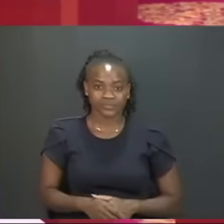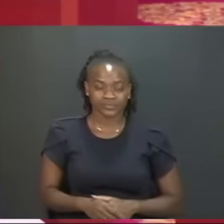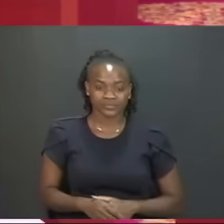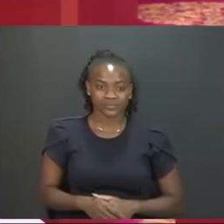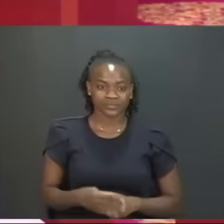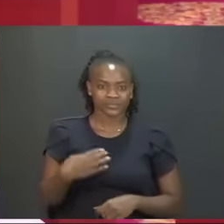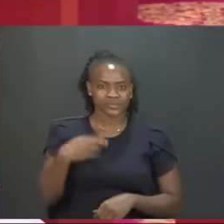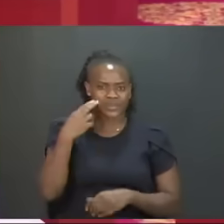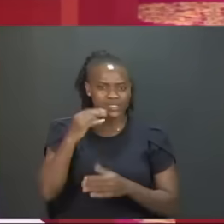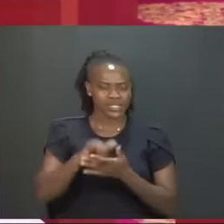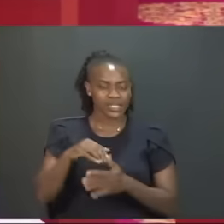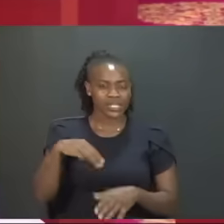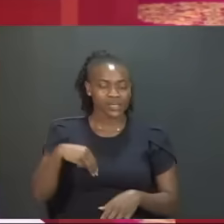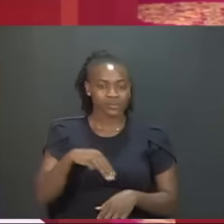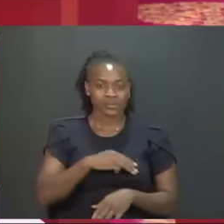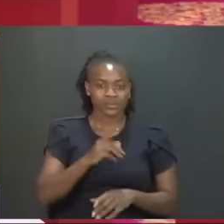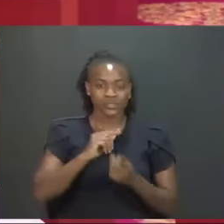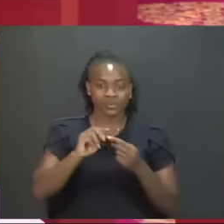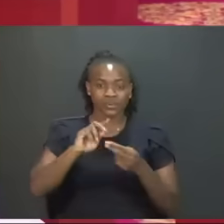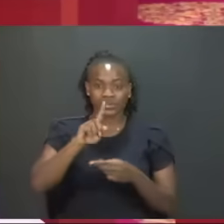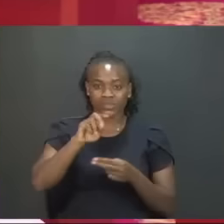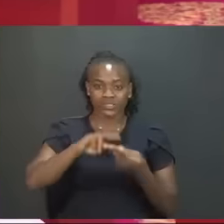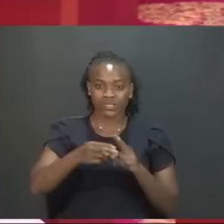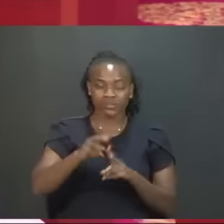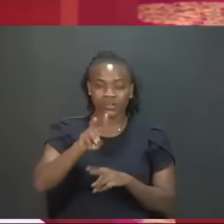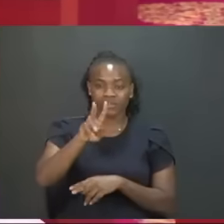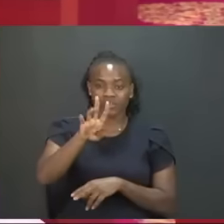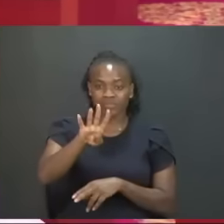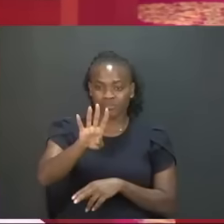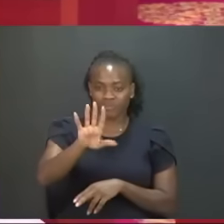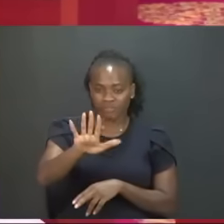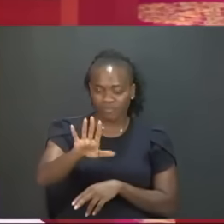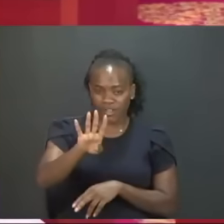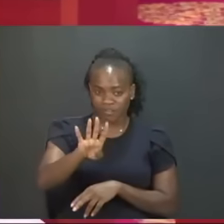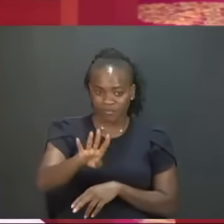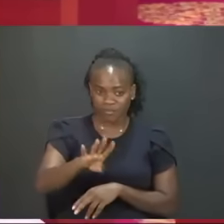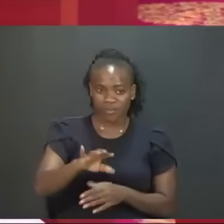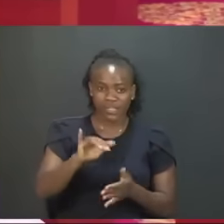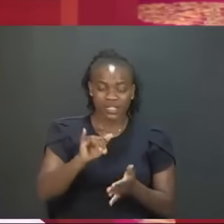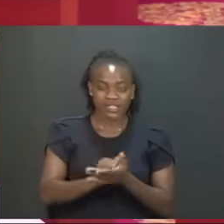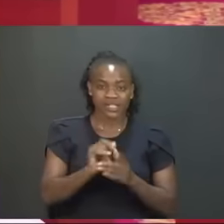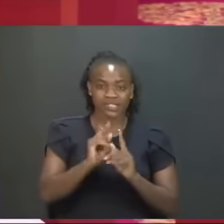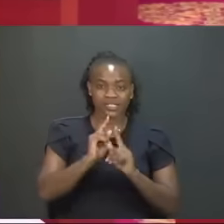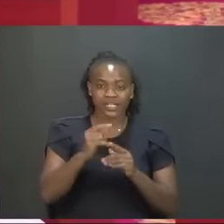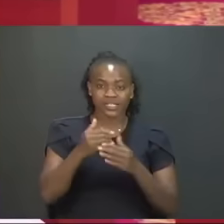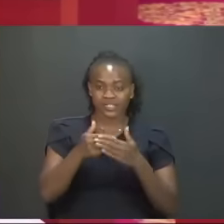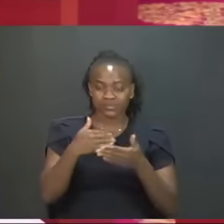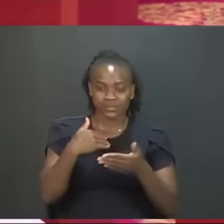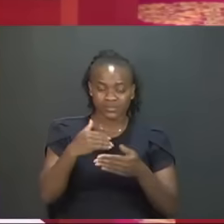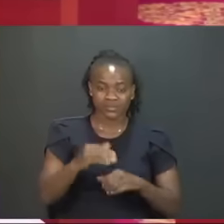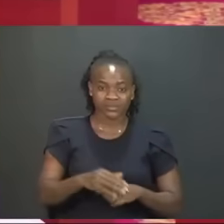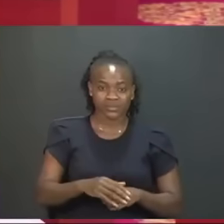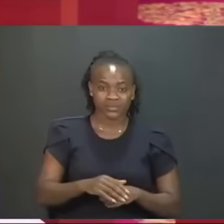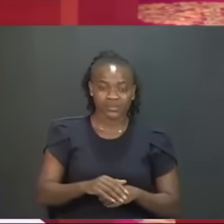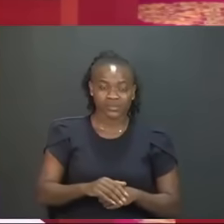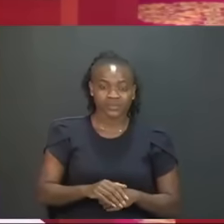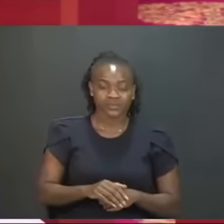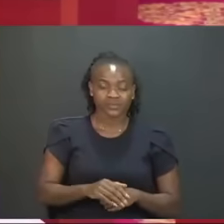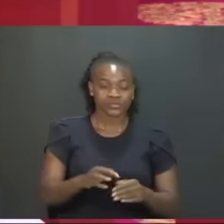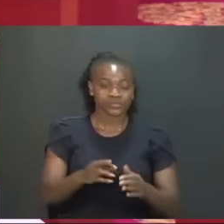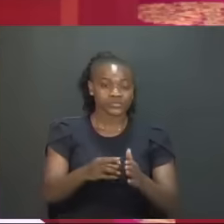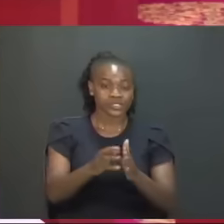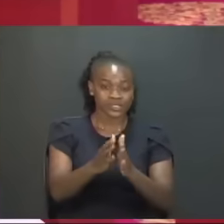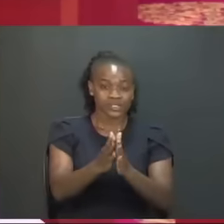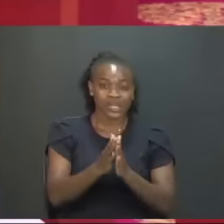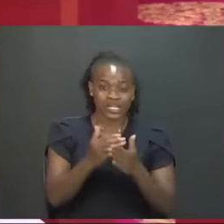noted that a colleague raised the issue of question number 454, which is a question that has been asked already but has been repeated. So the table office